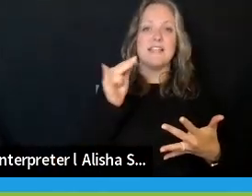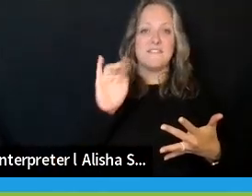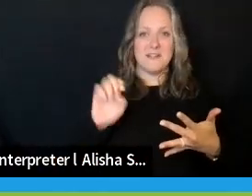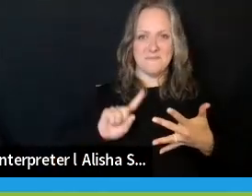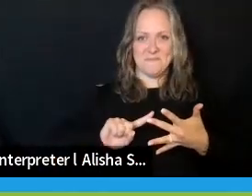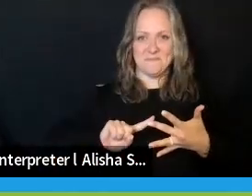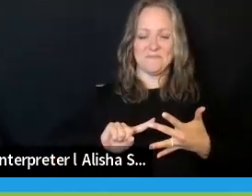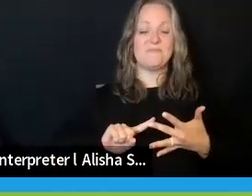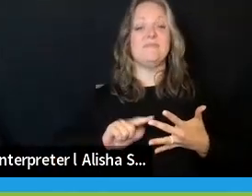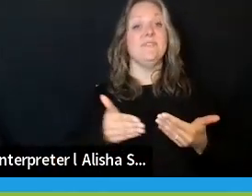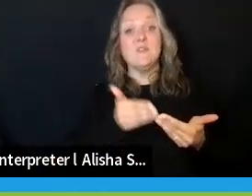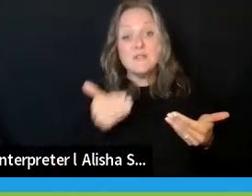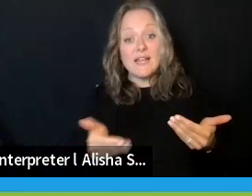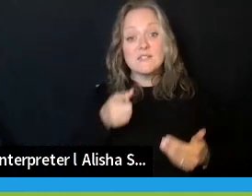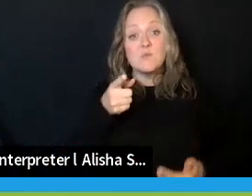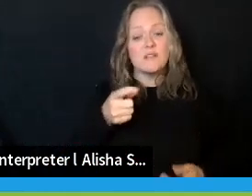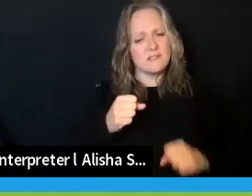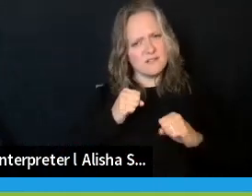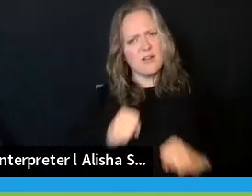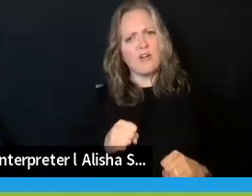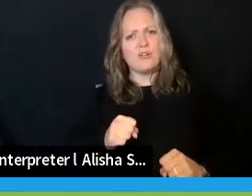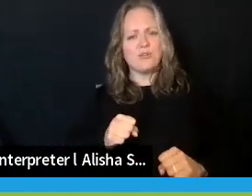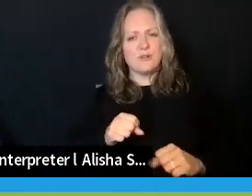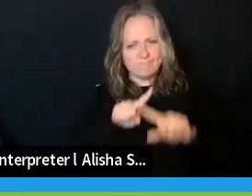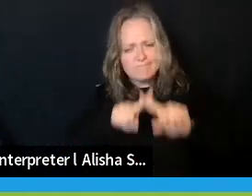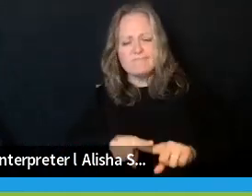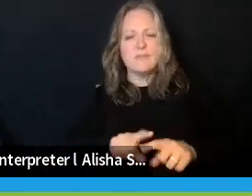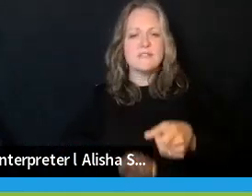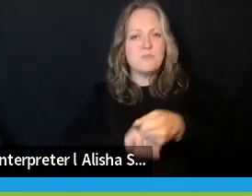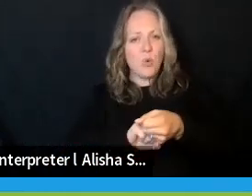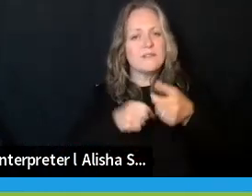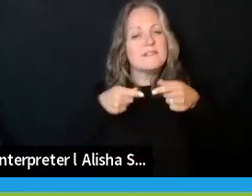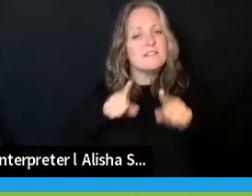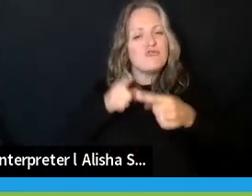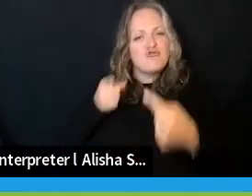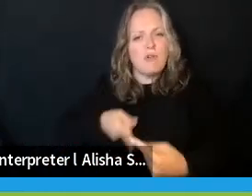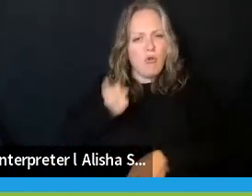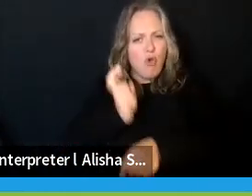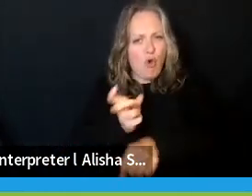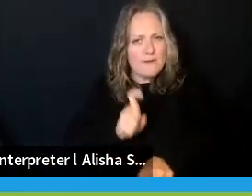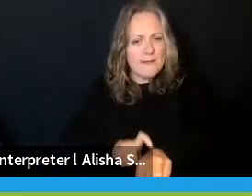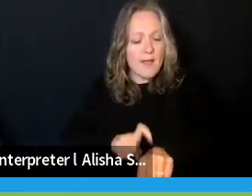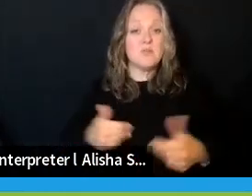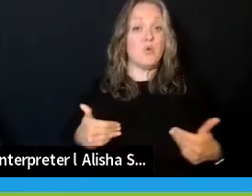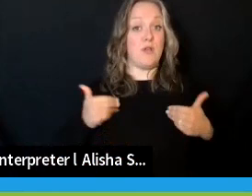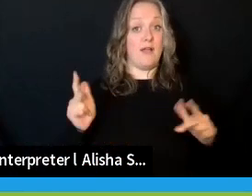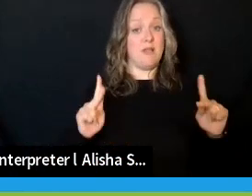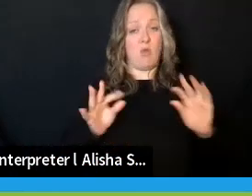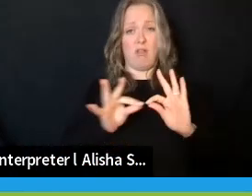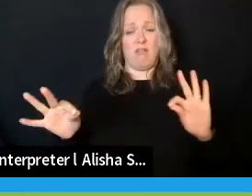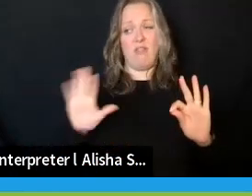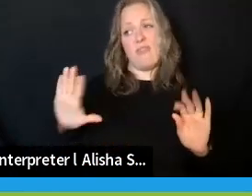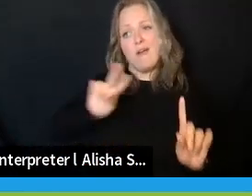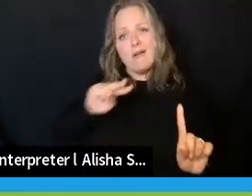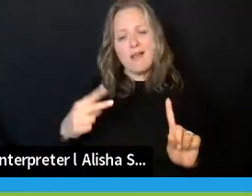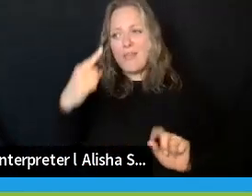So the next one is concrete supports in times of need. And young people define this as youth being able to find resources